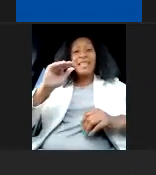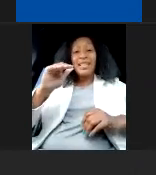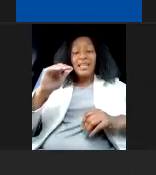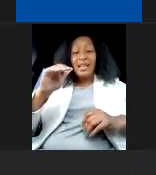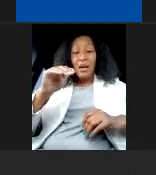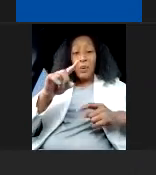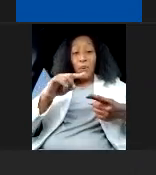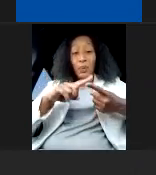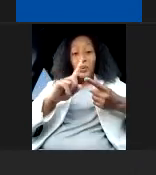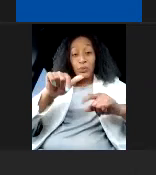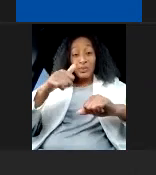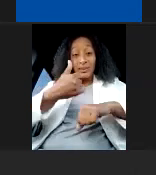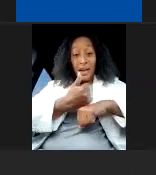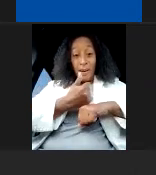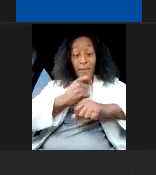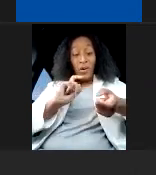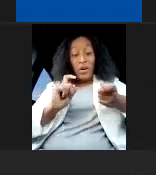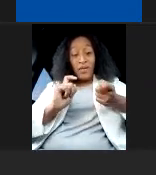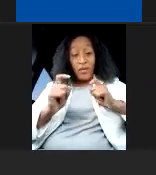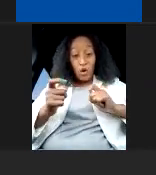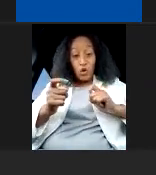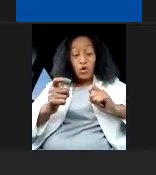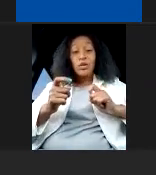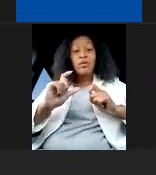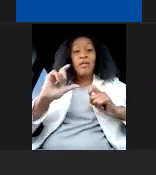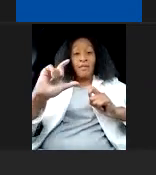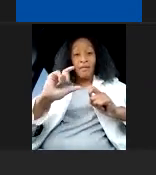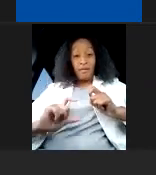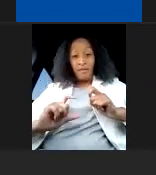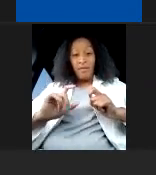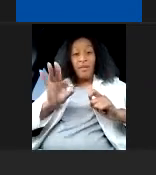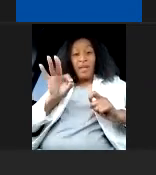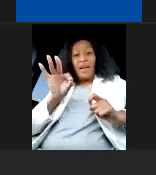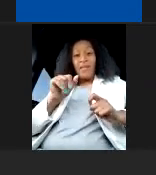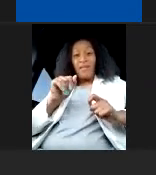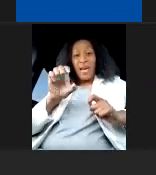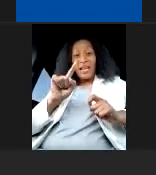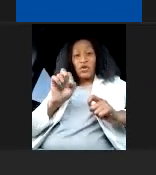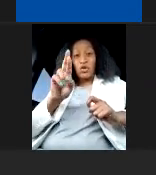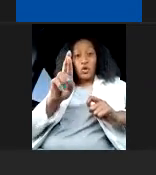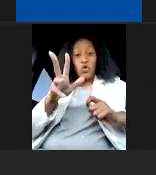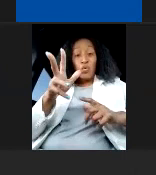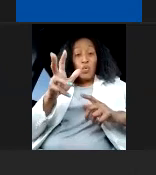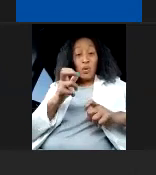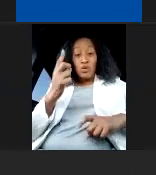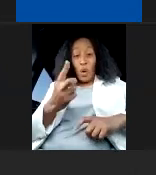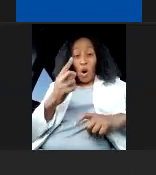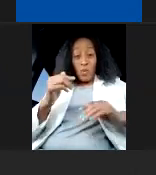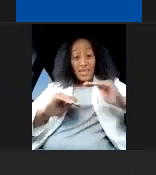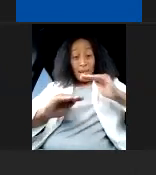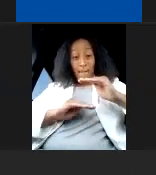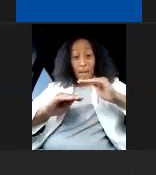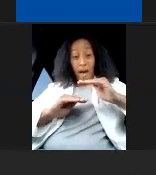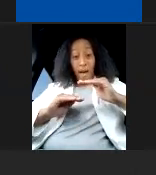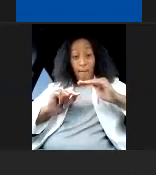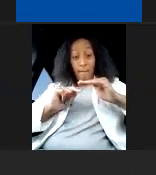conversion factor, we line it up in a way so that we cancel out the unit that's on the bottom of the conversion factor and